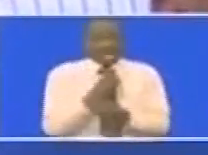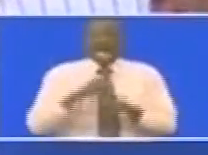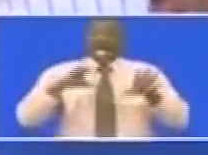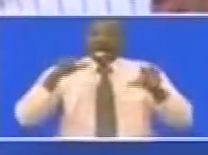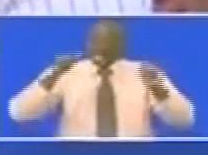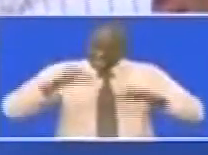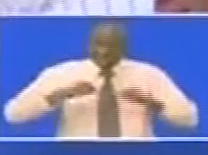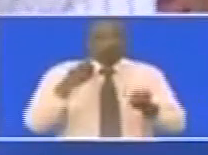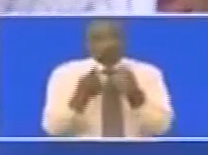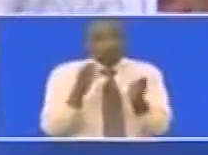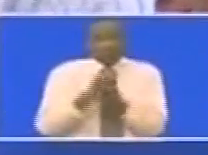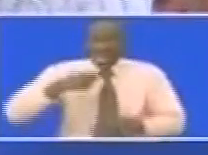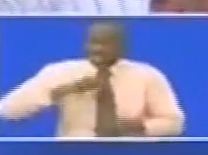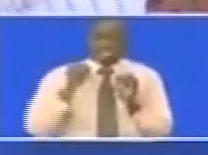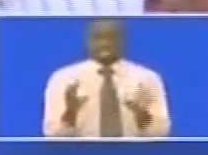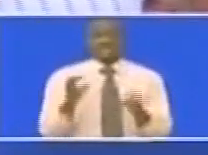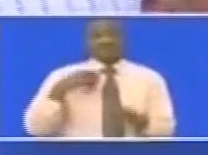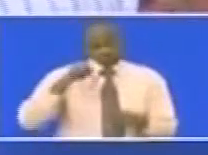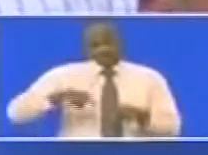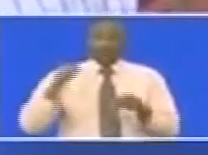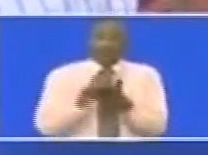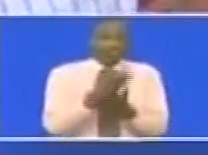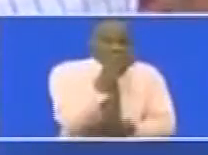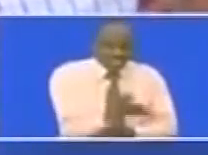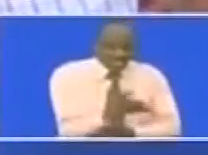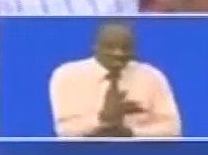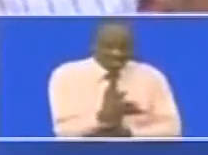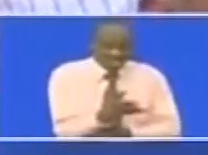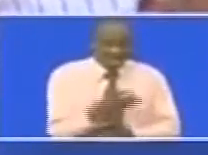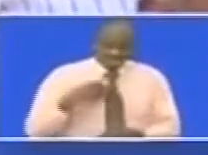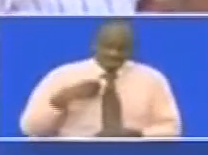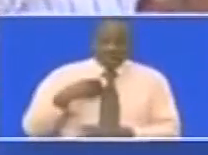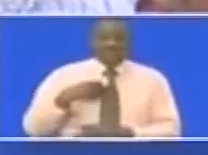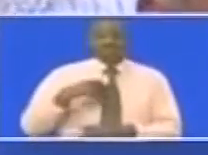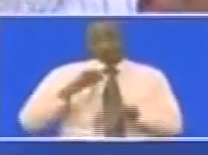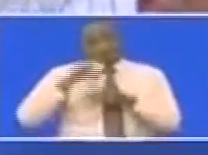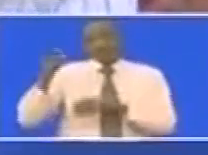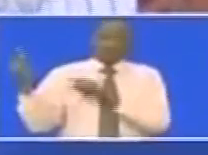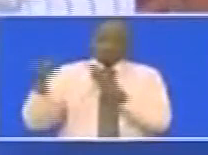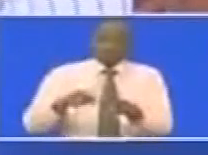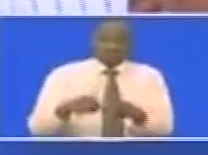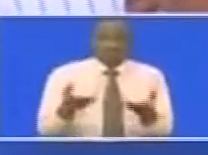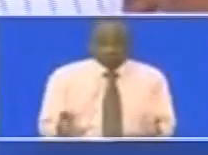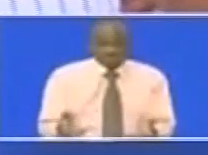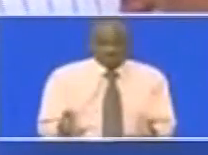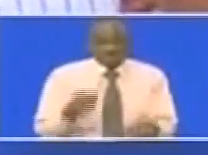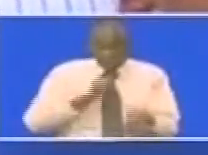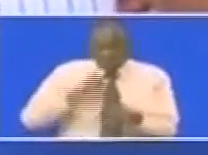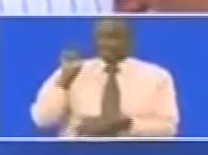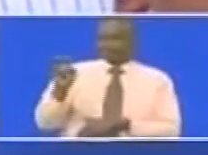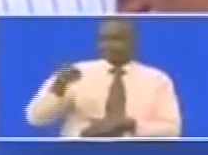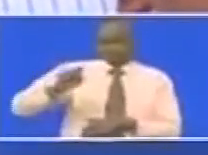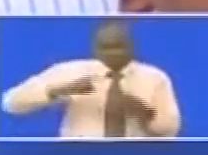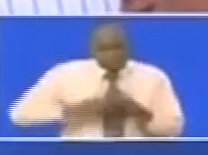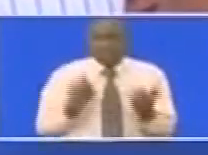and have the dialogue. Then we came back to the office I called immediately when I saw that the students